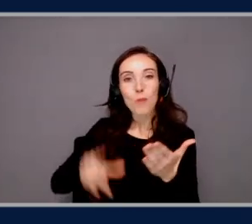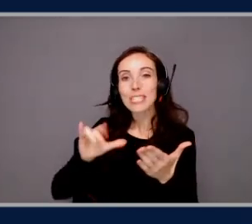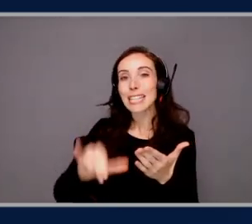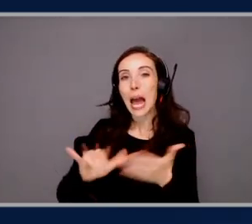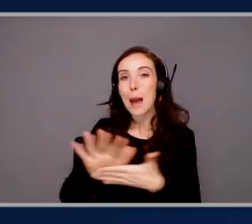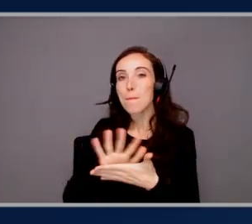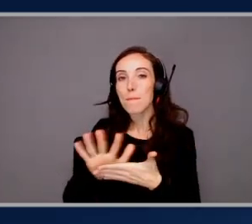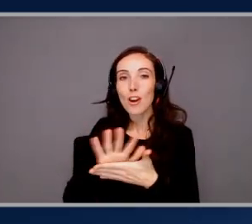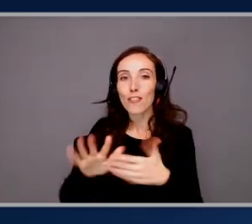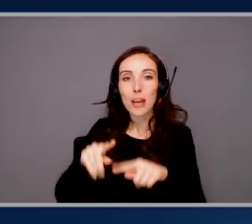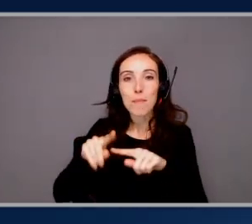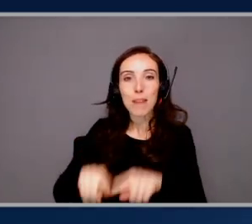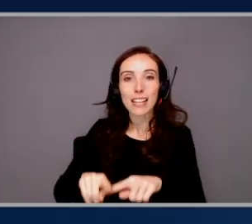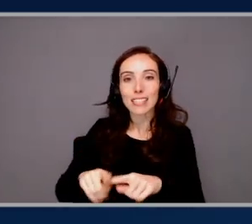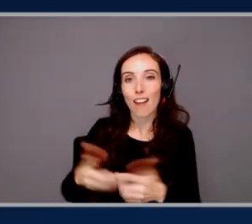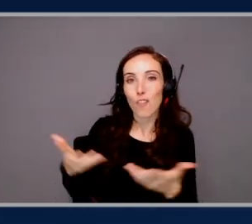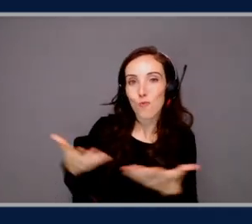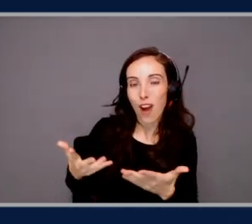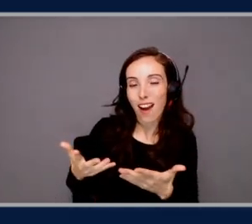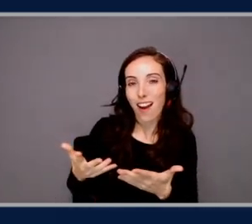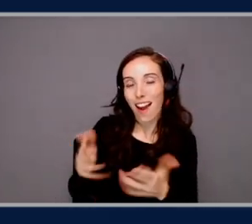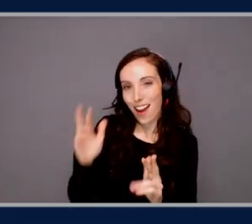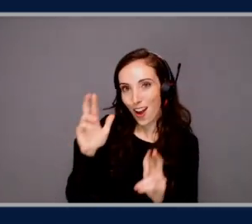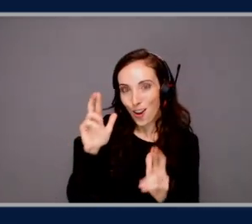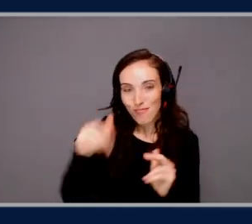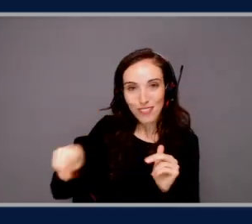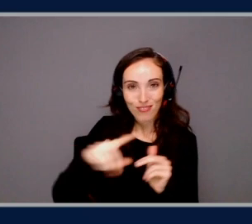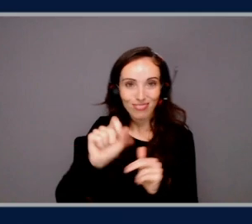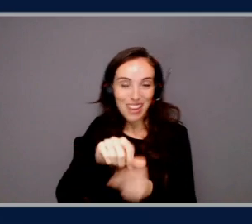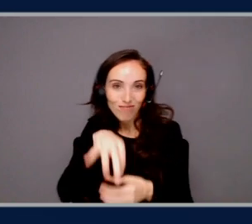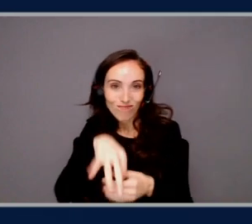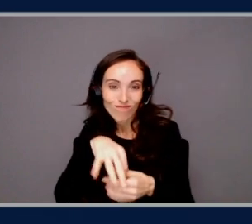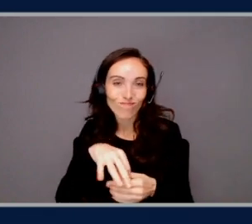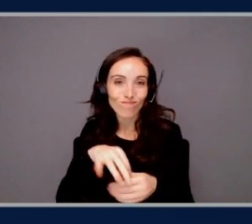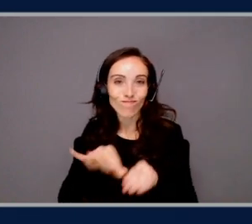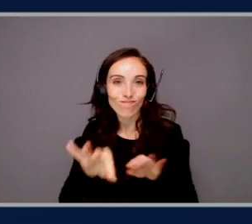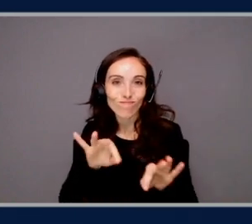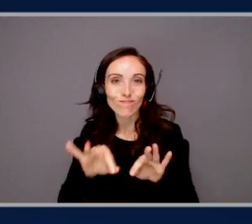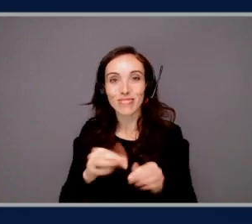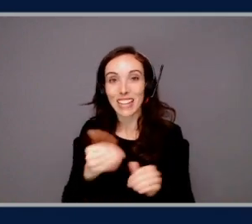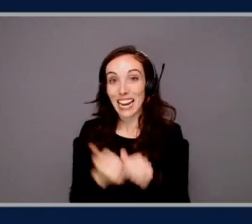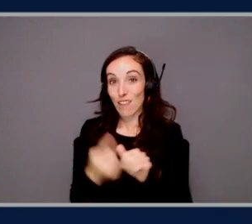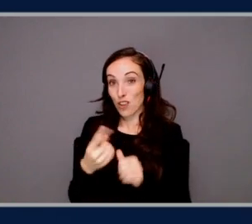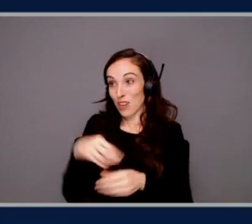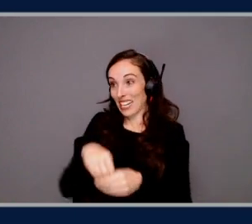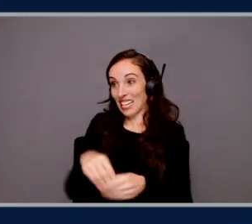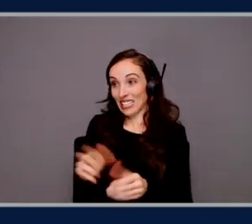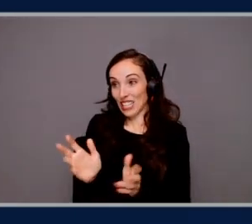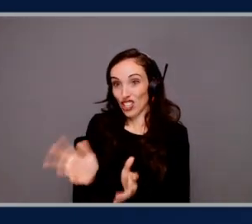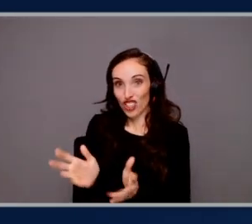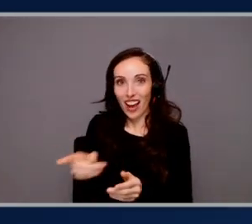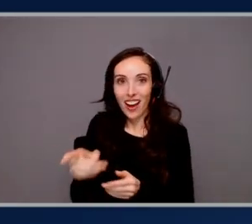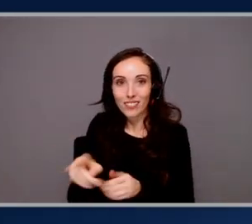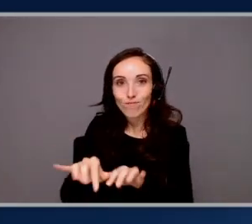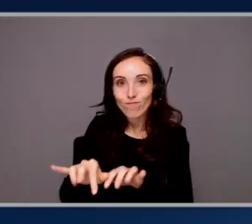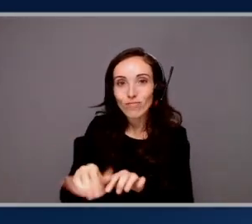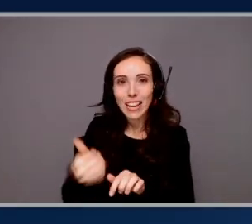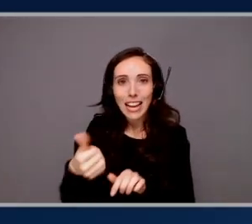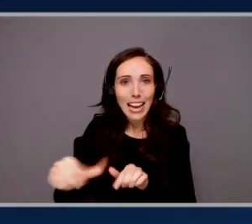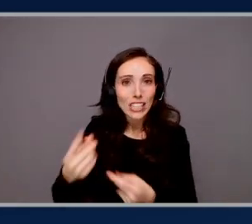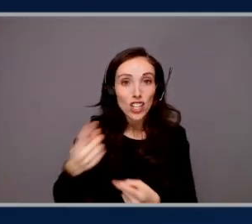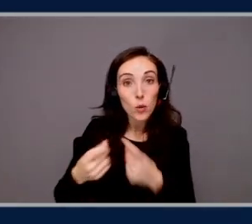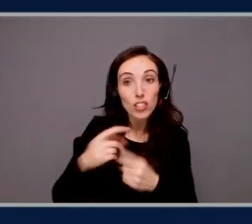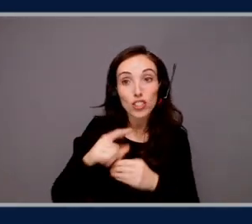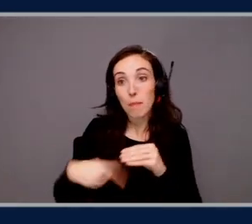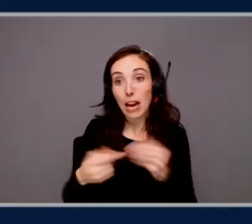Lakehouse. So hopefully everyone can join in and join us in the conversation. And everyone who's here in chat as well, please do join in. Are there any questions that you have about this